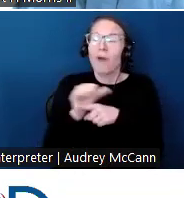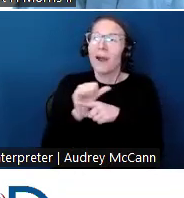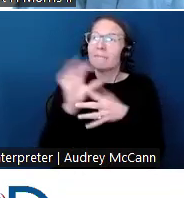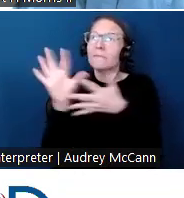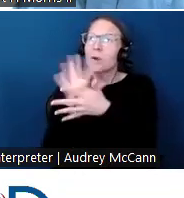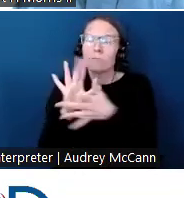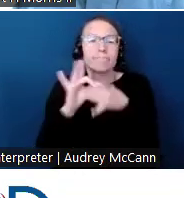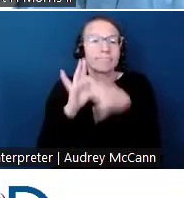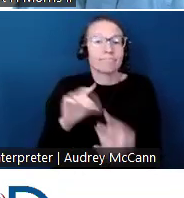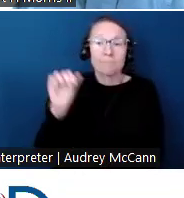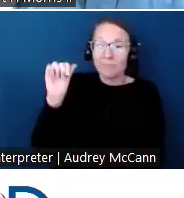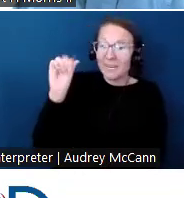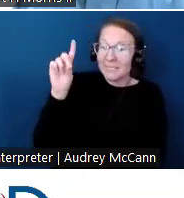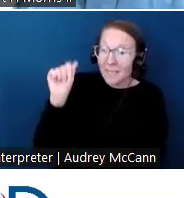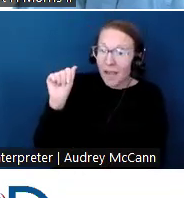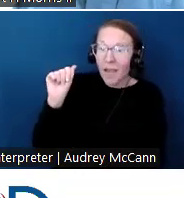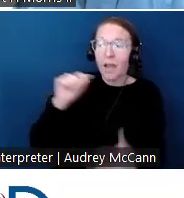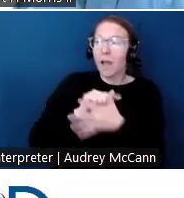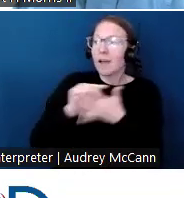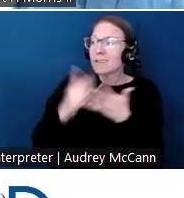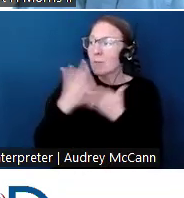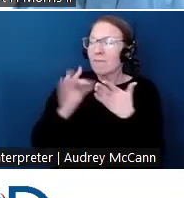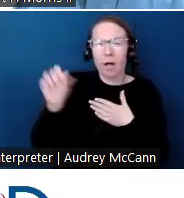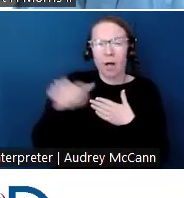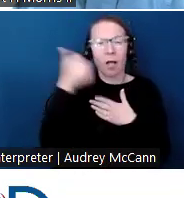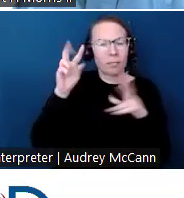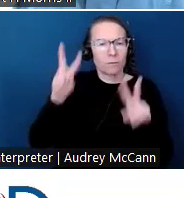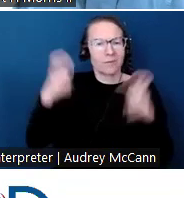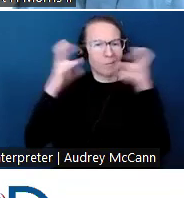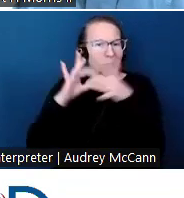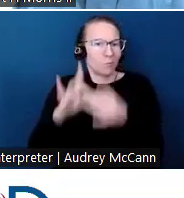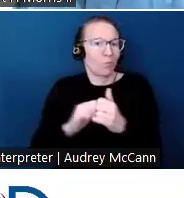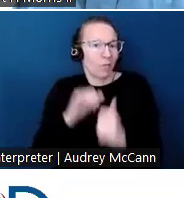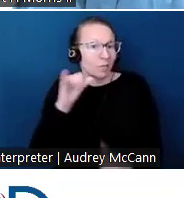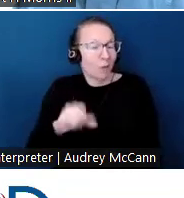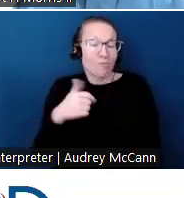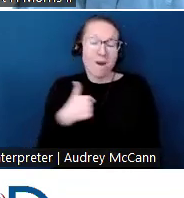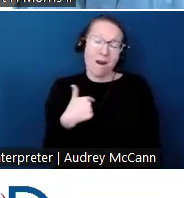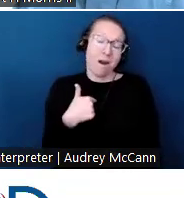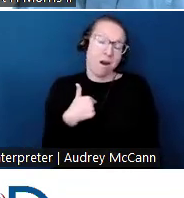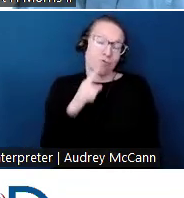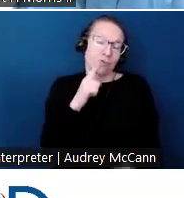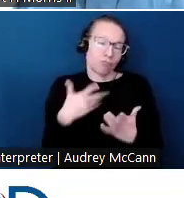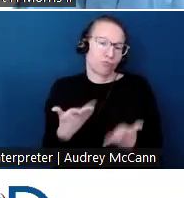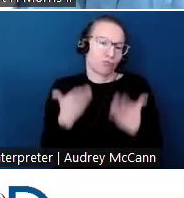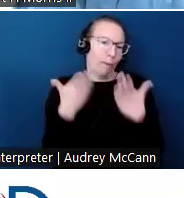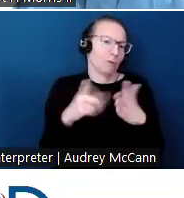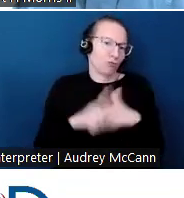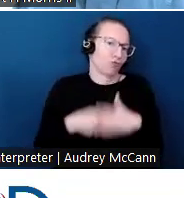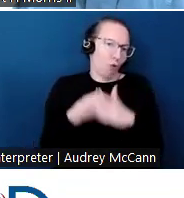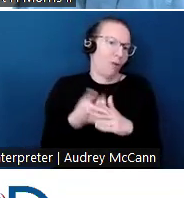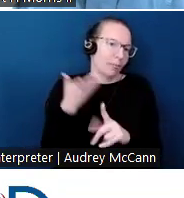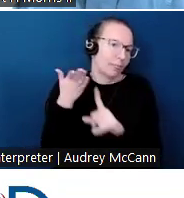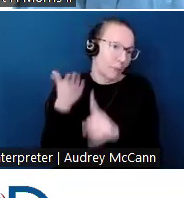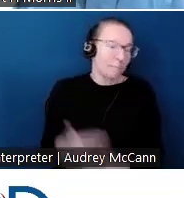like the ADA and some of the sub topics within that. So I would personally recommend starting there.